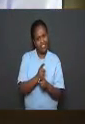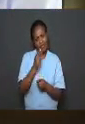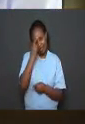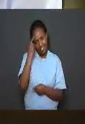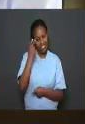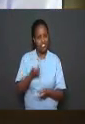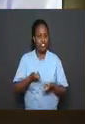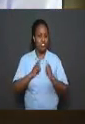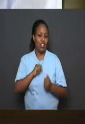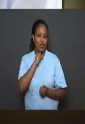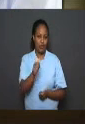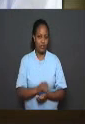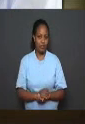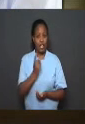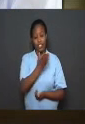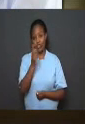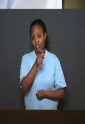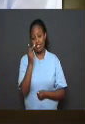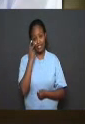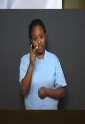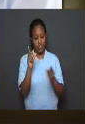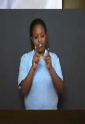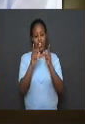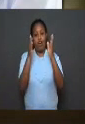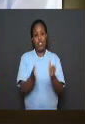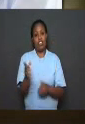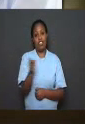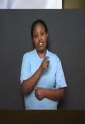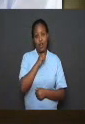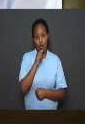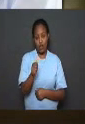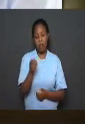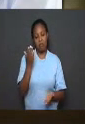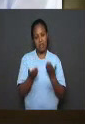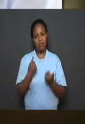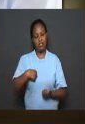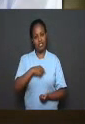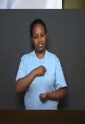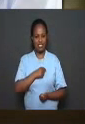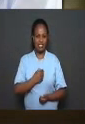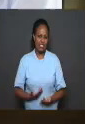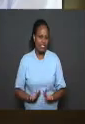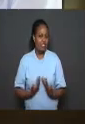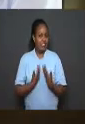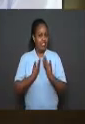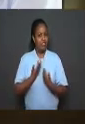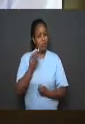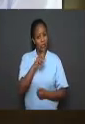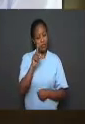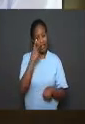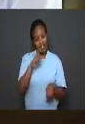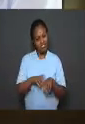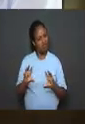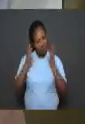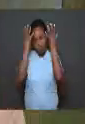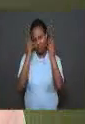When we see things that are unfair, it can make us feel sad and sometimes